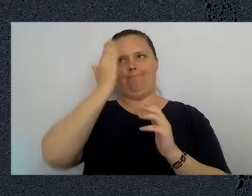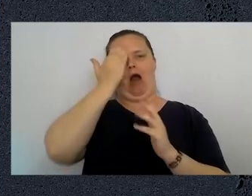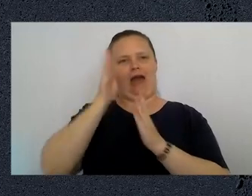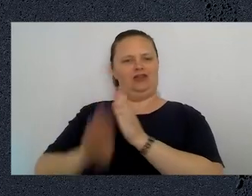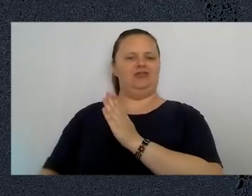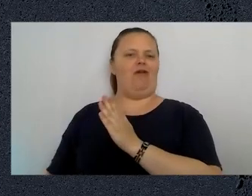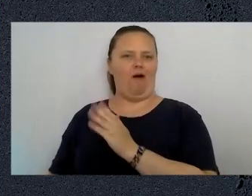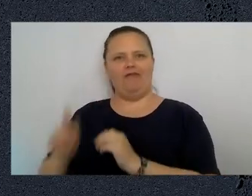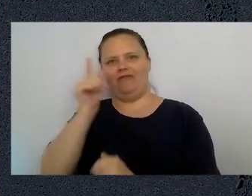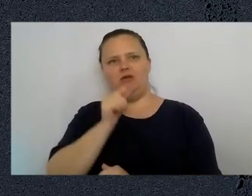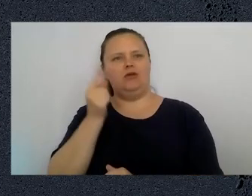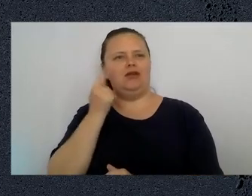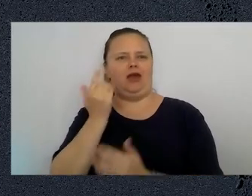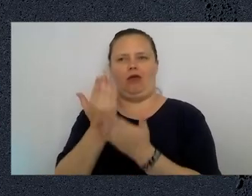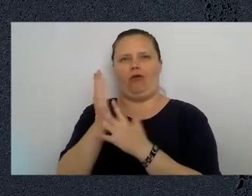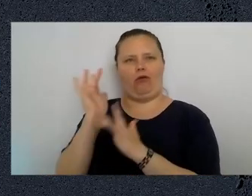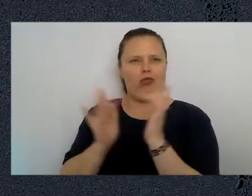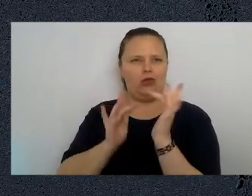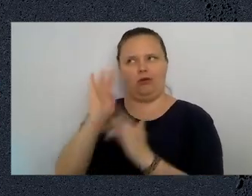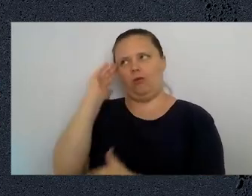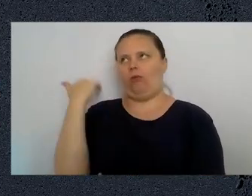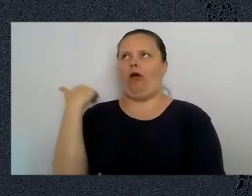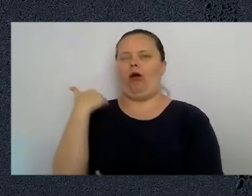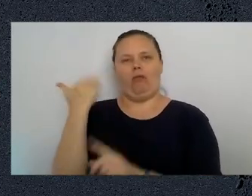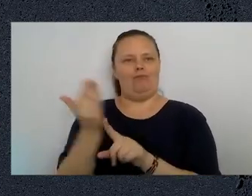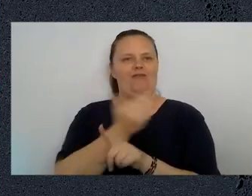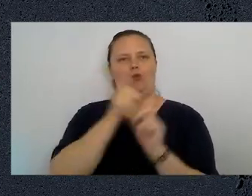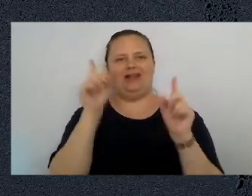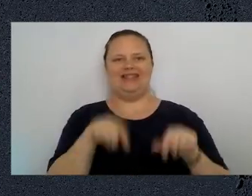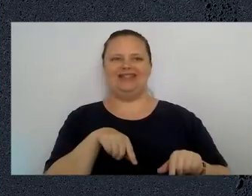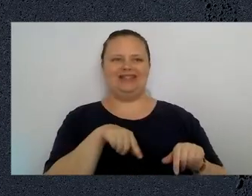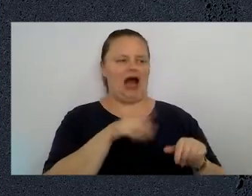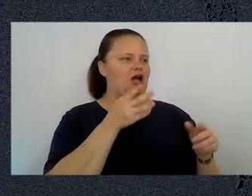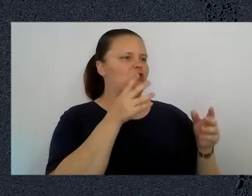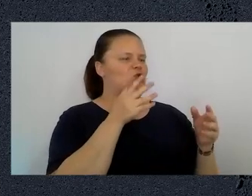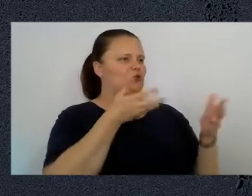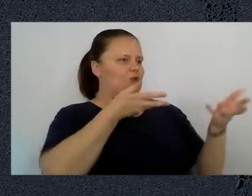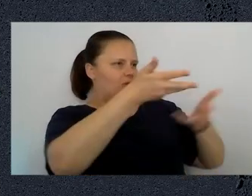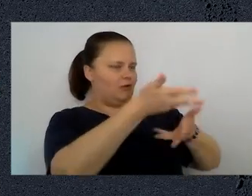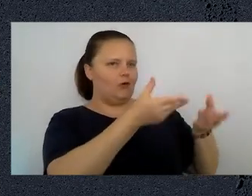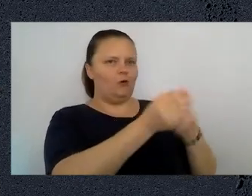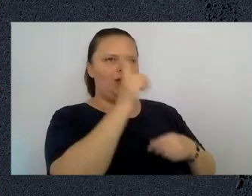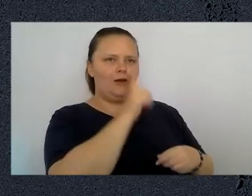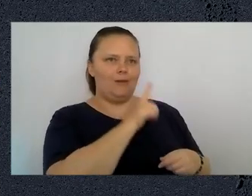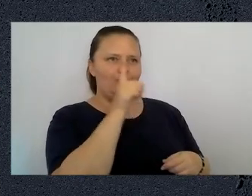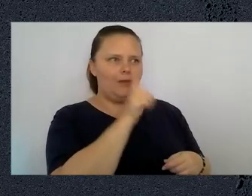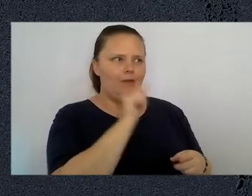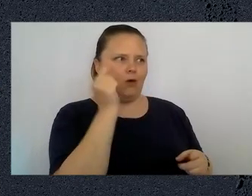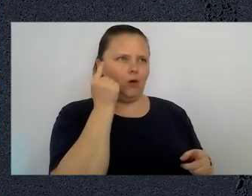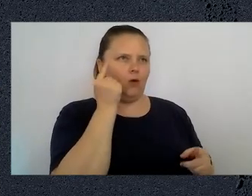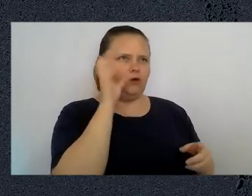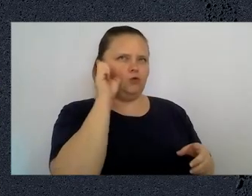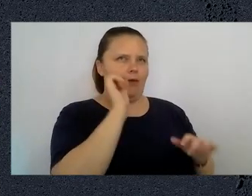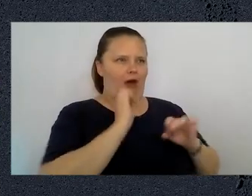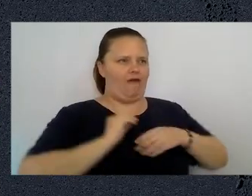on the internet, just to remind themselves before they start rating people that this is probably going to be enacted, and to double check their